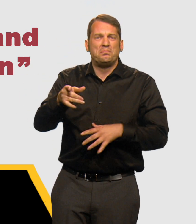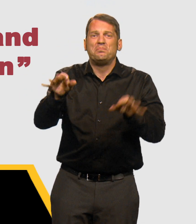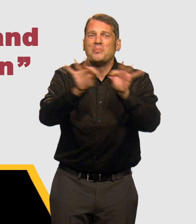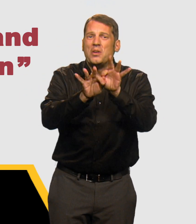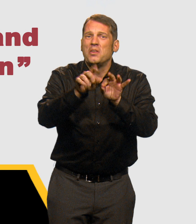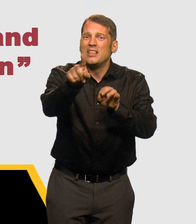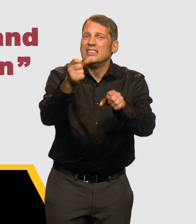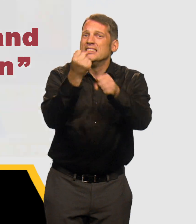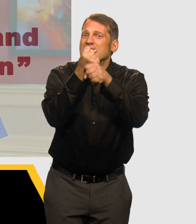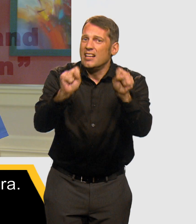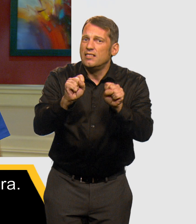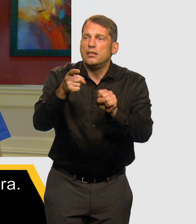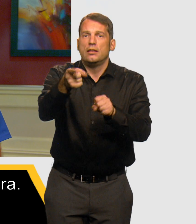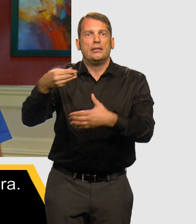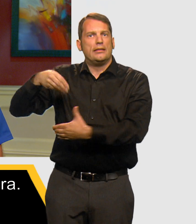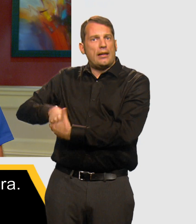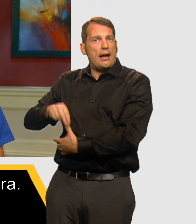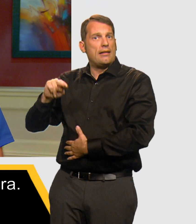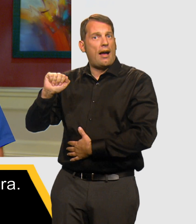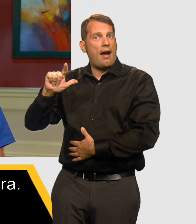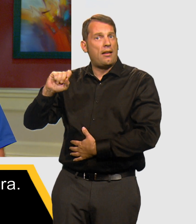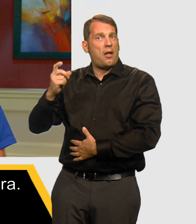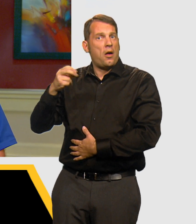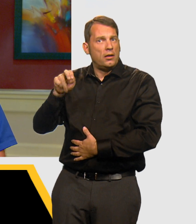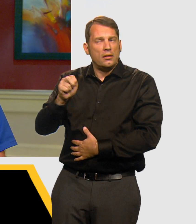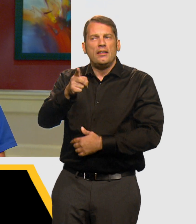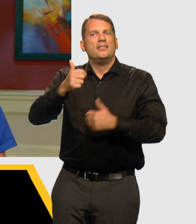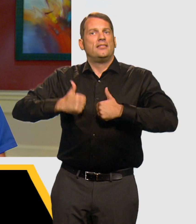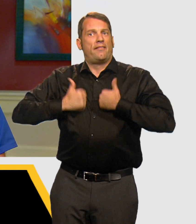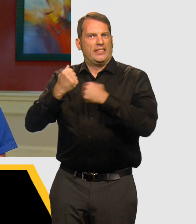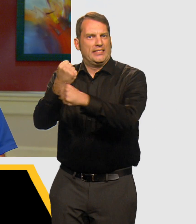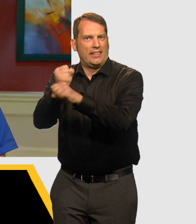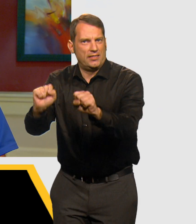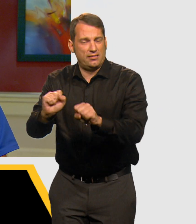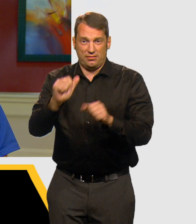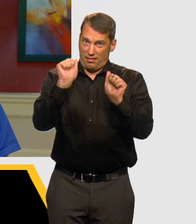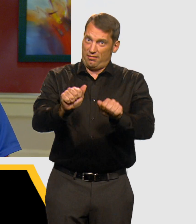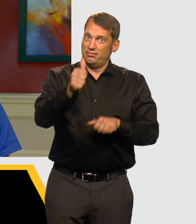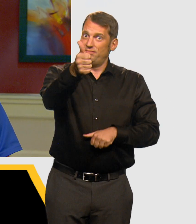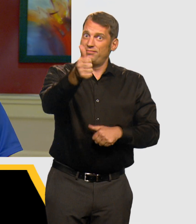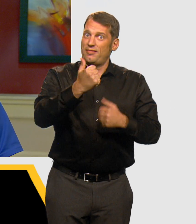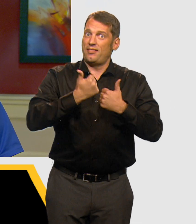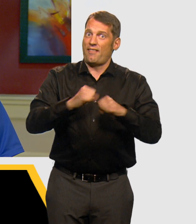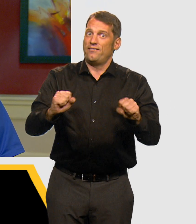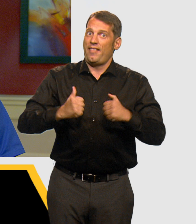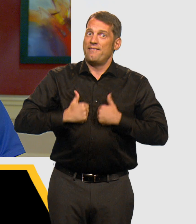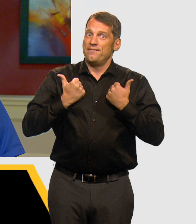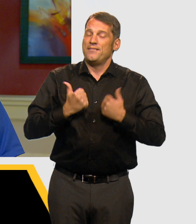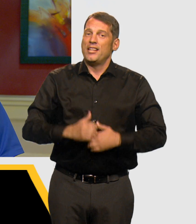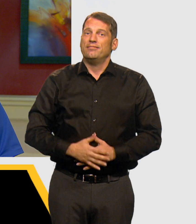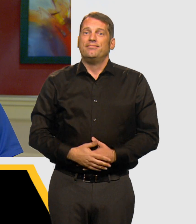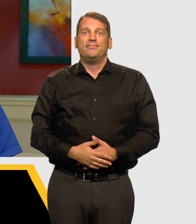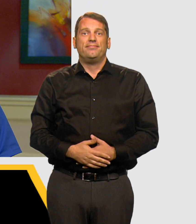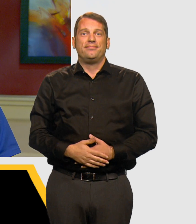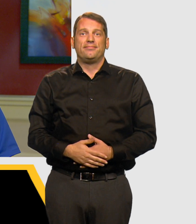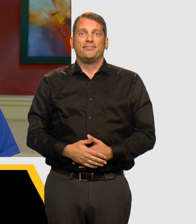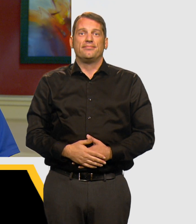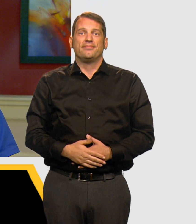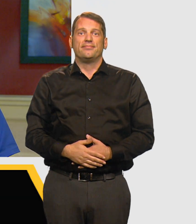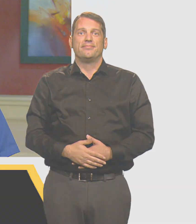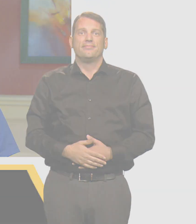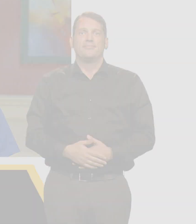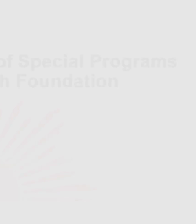organization in your area. Be safe out there. Carry naloxone and save a life. It could be your own.